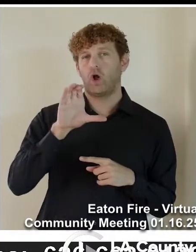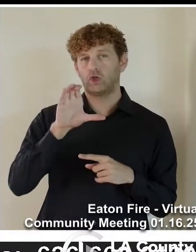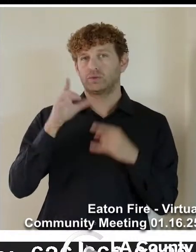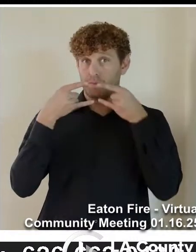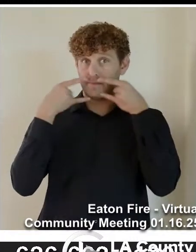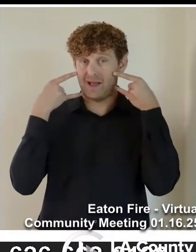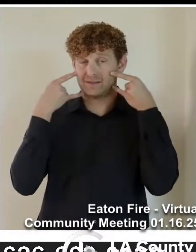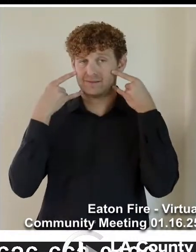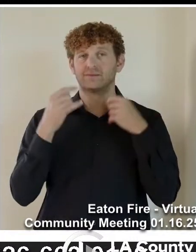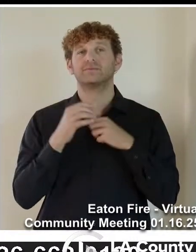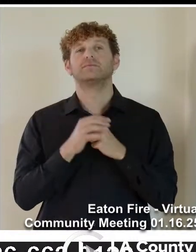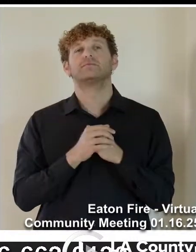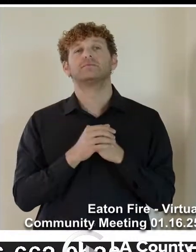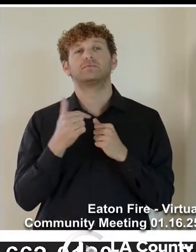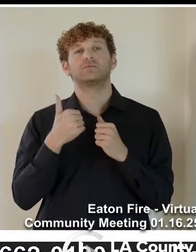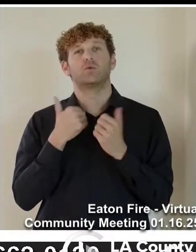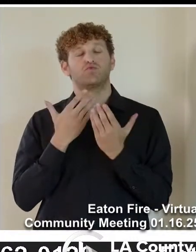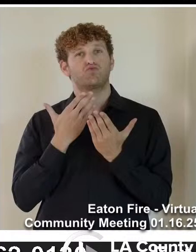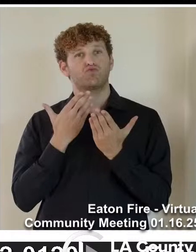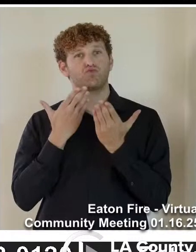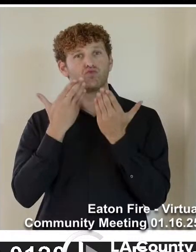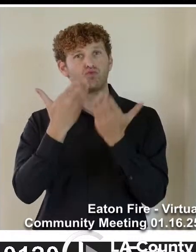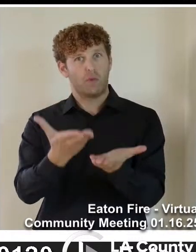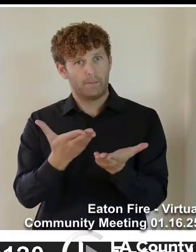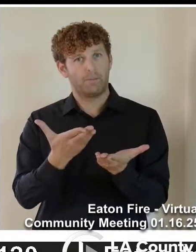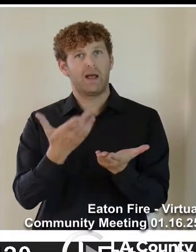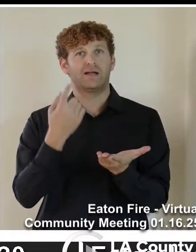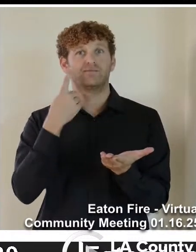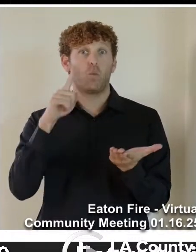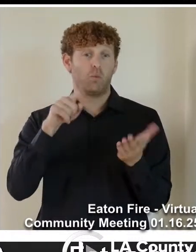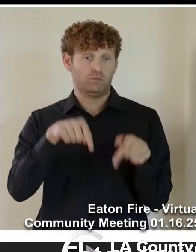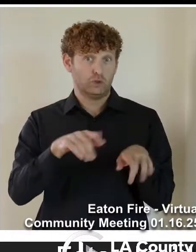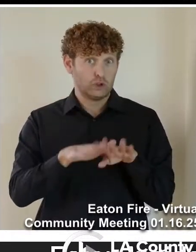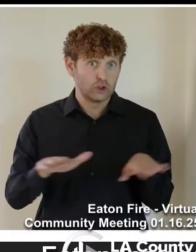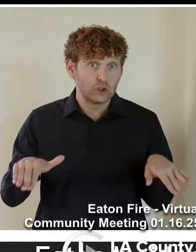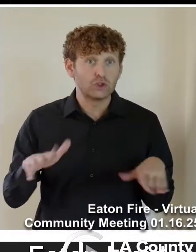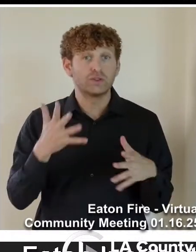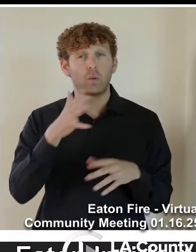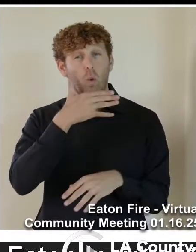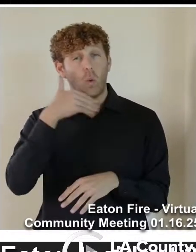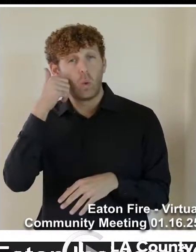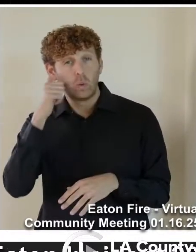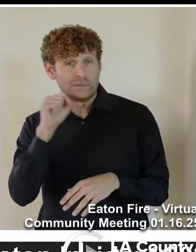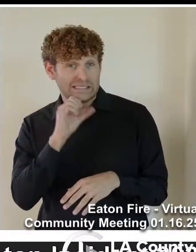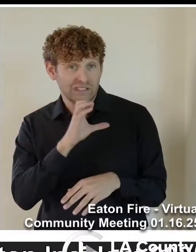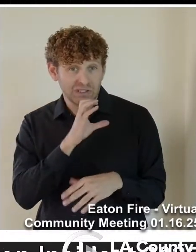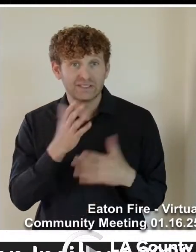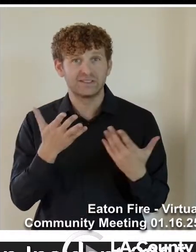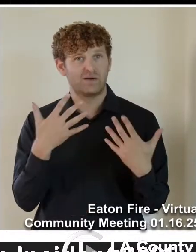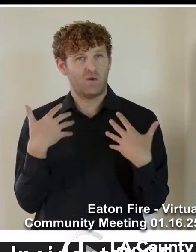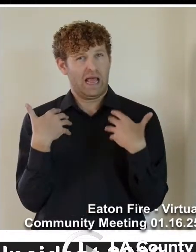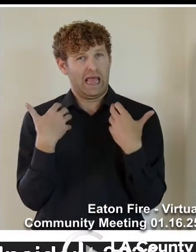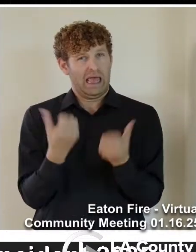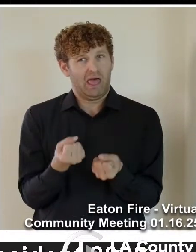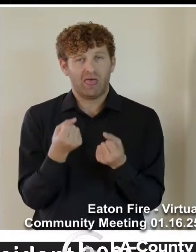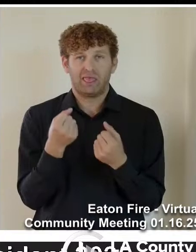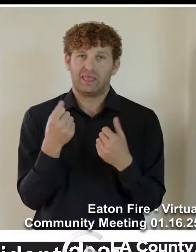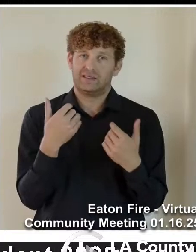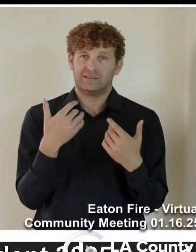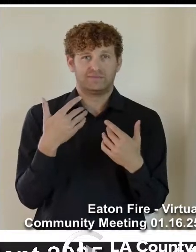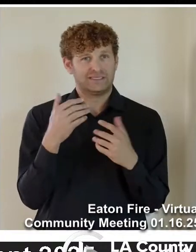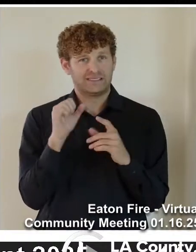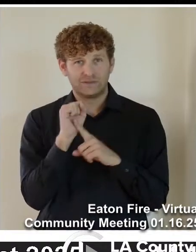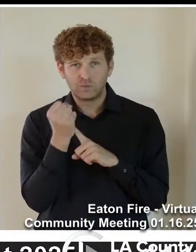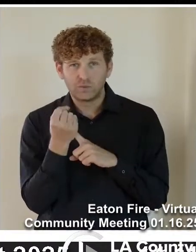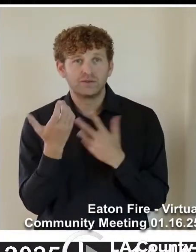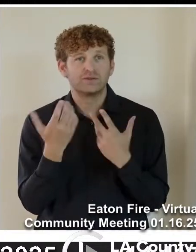though, children, elders, and those with pre-existing conditions delay their reentry into that location until all